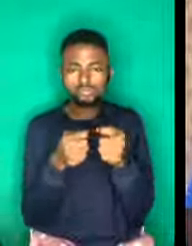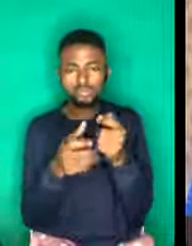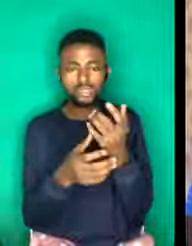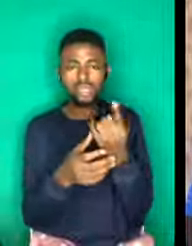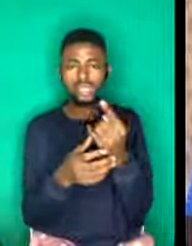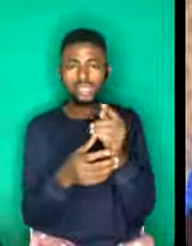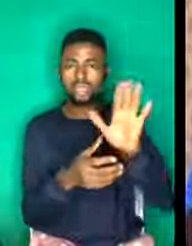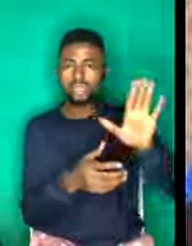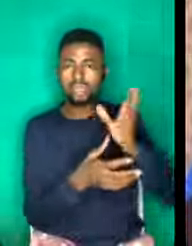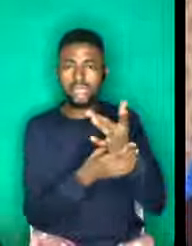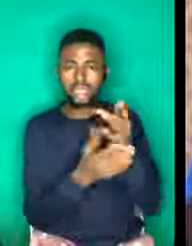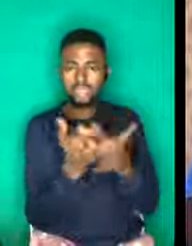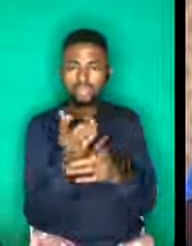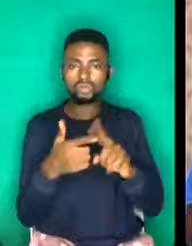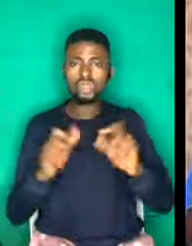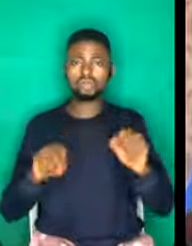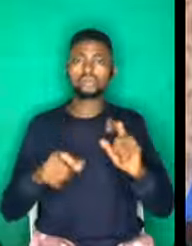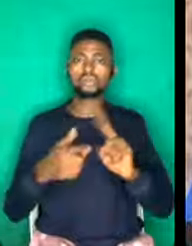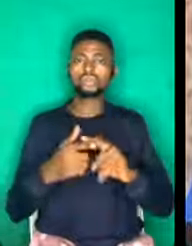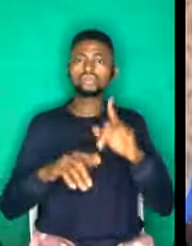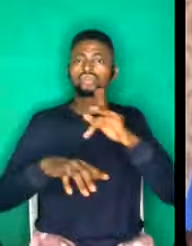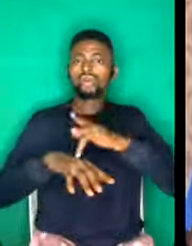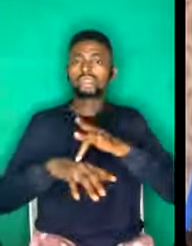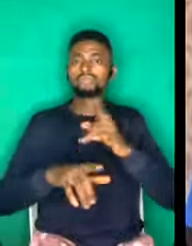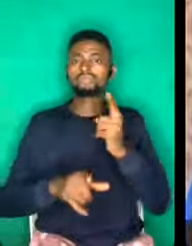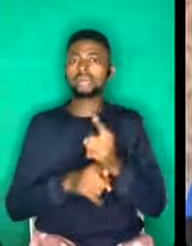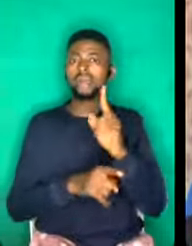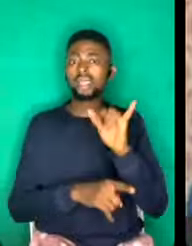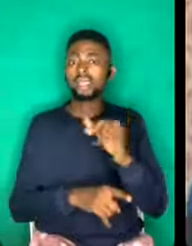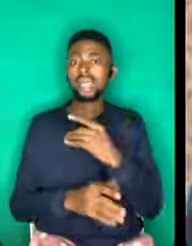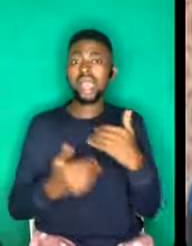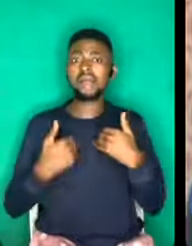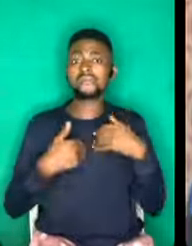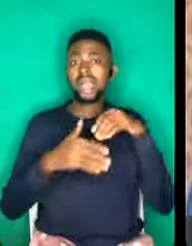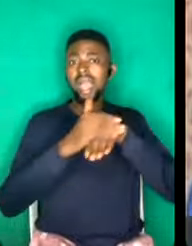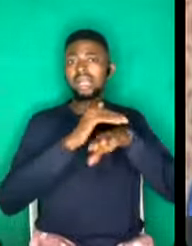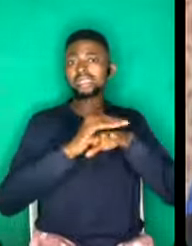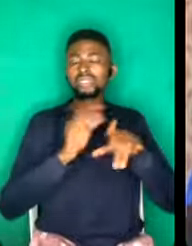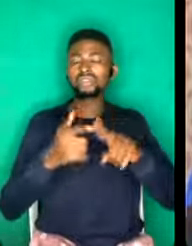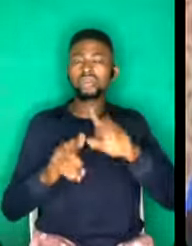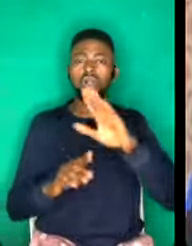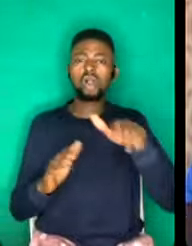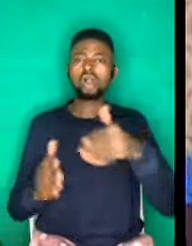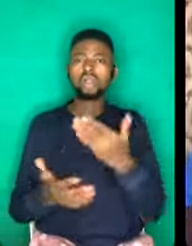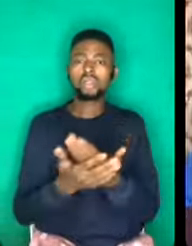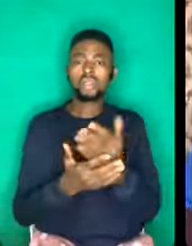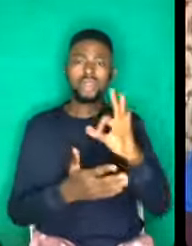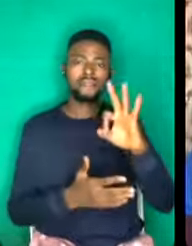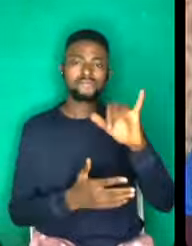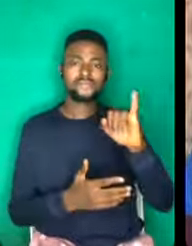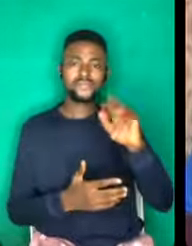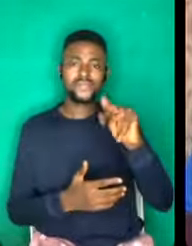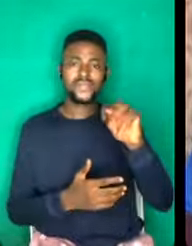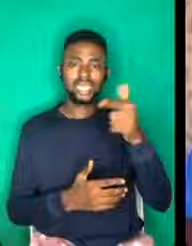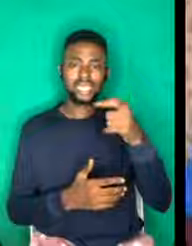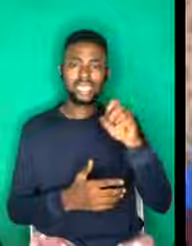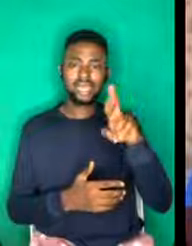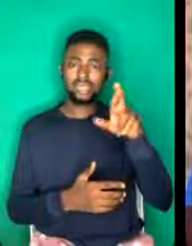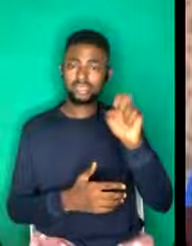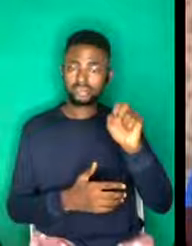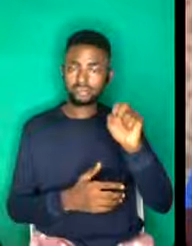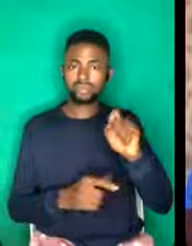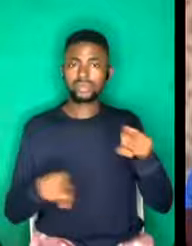to touch properly and have access to all the fingers. And of course, the facial expression won't